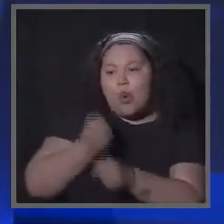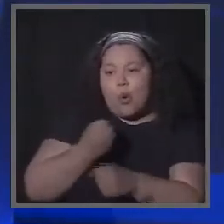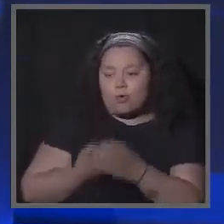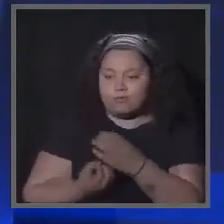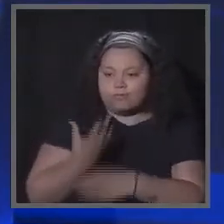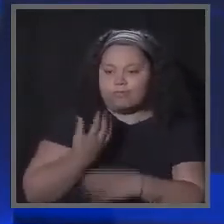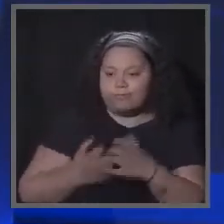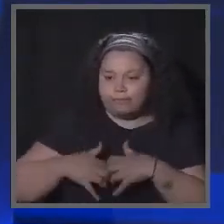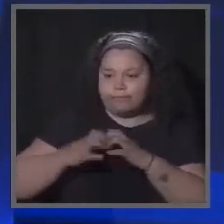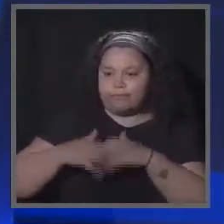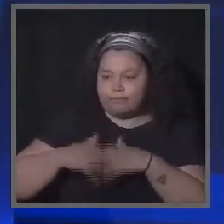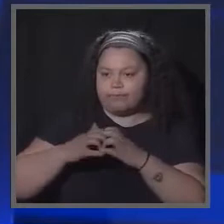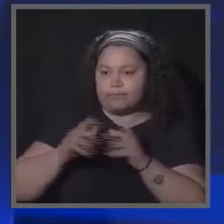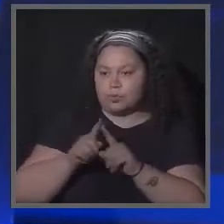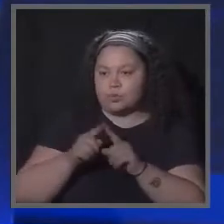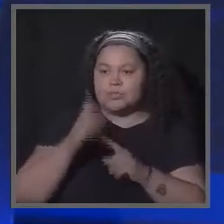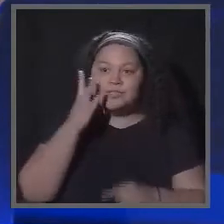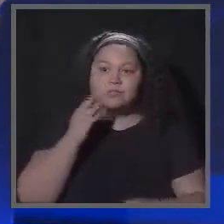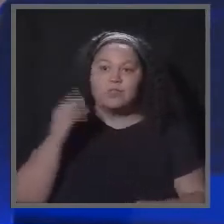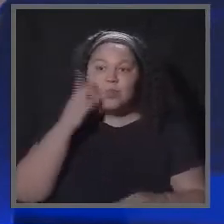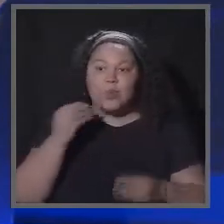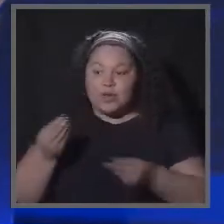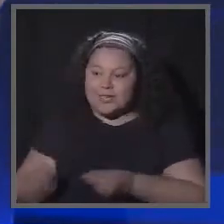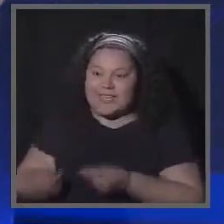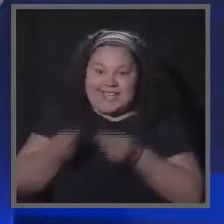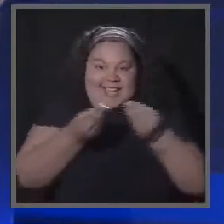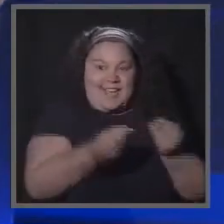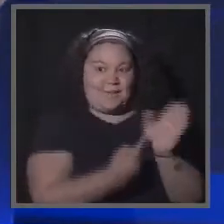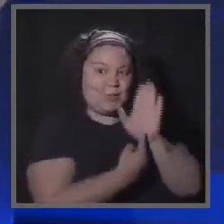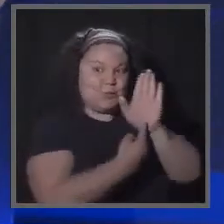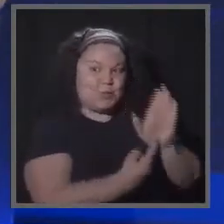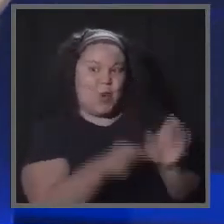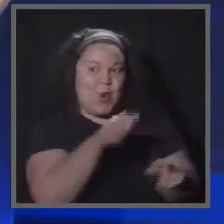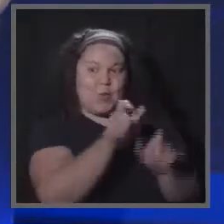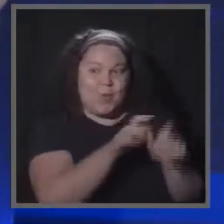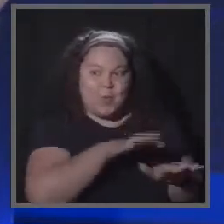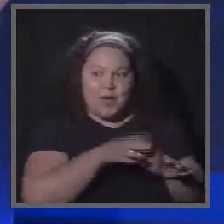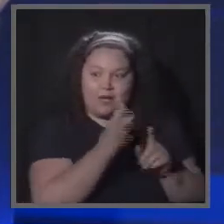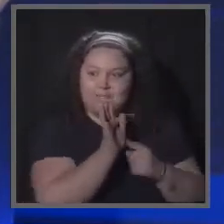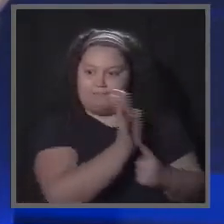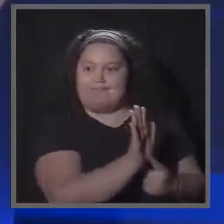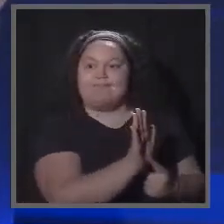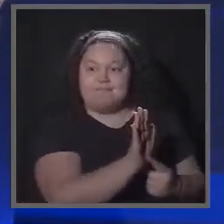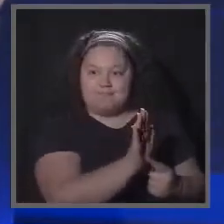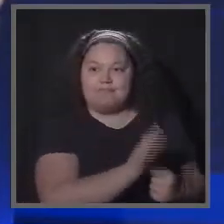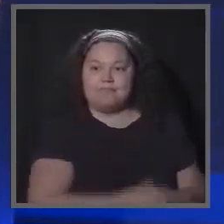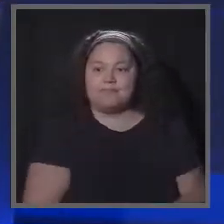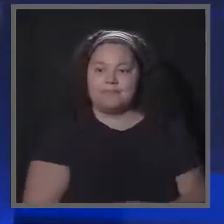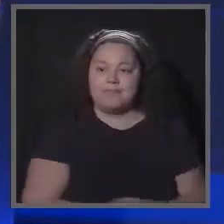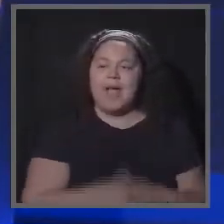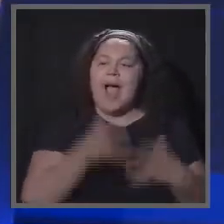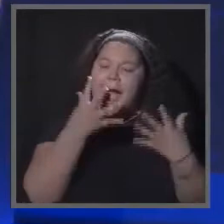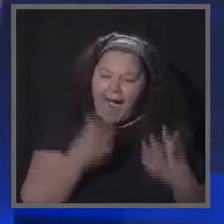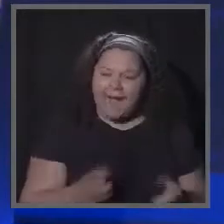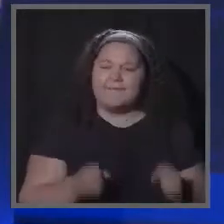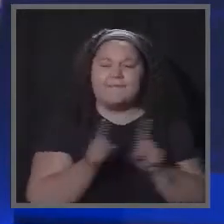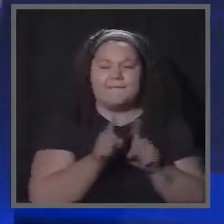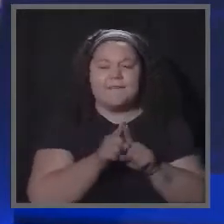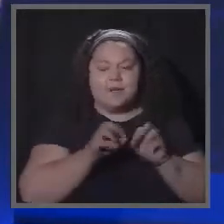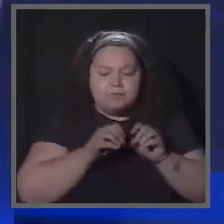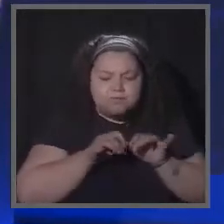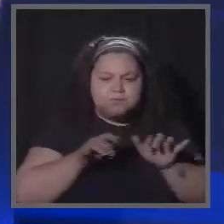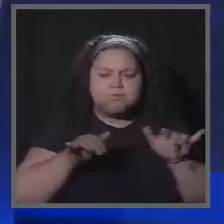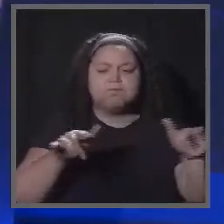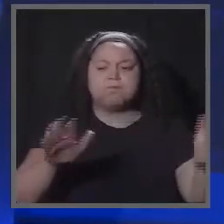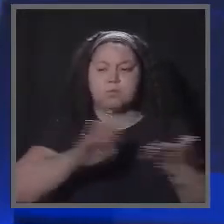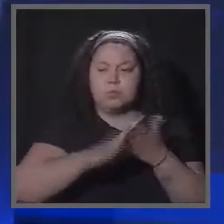knowledge which are specific, that it is also possible for this approach to have a social impact. I believe it